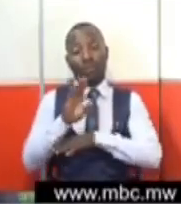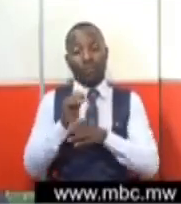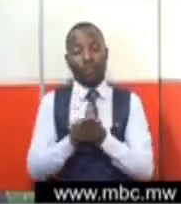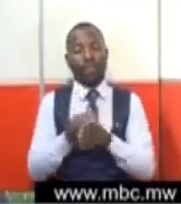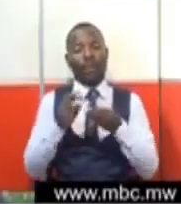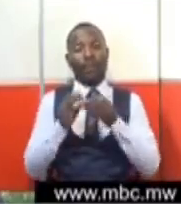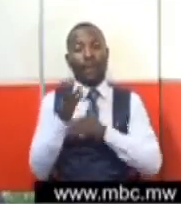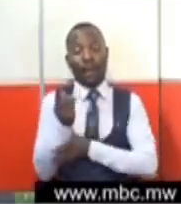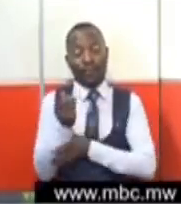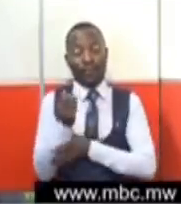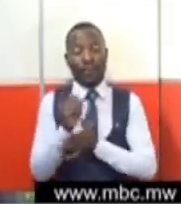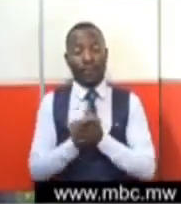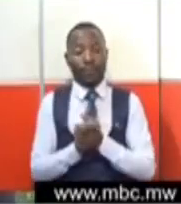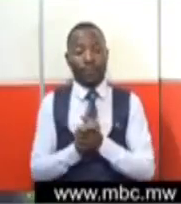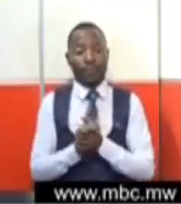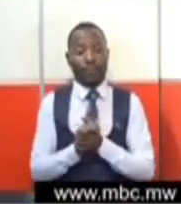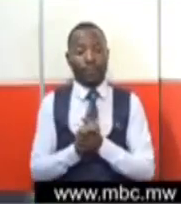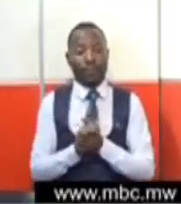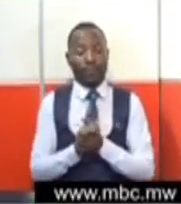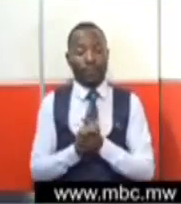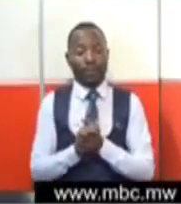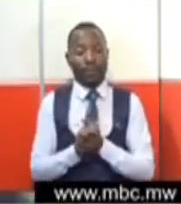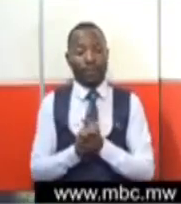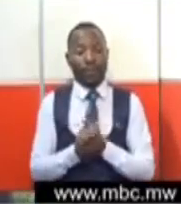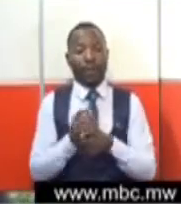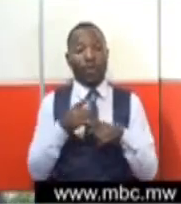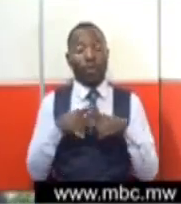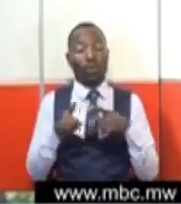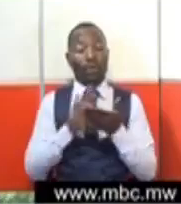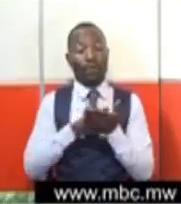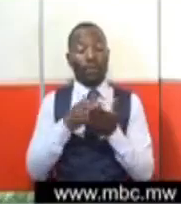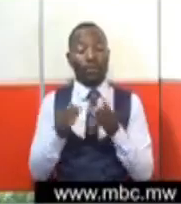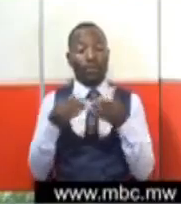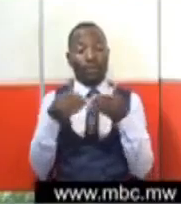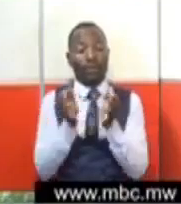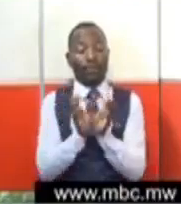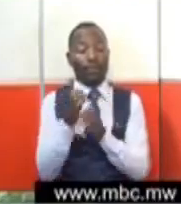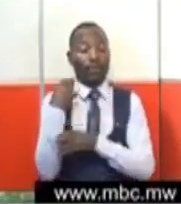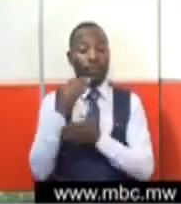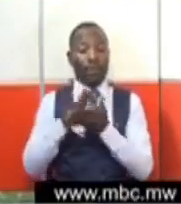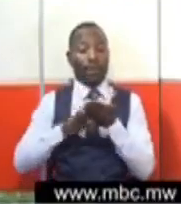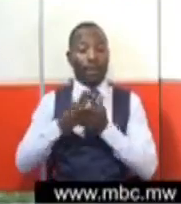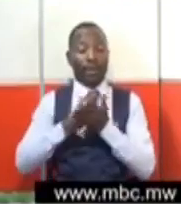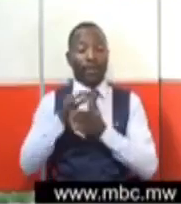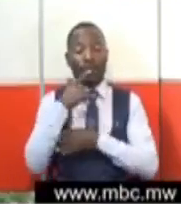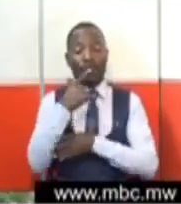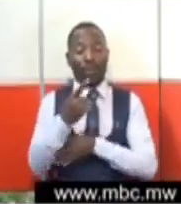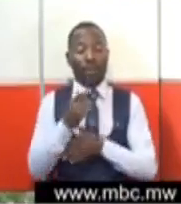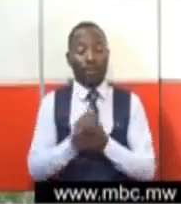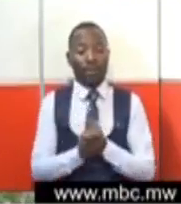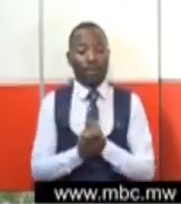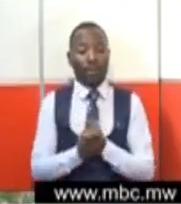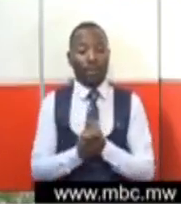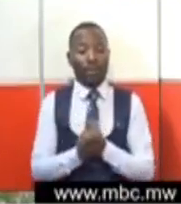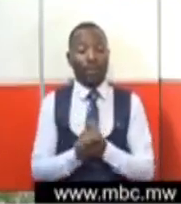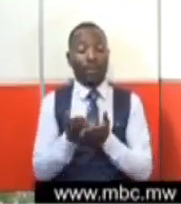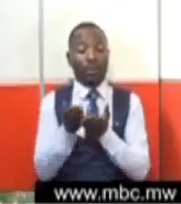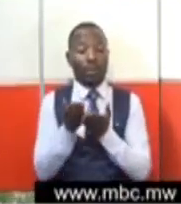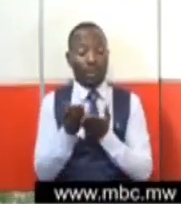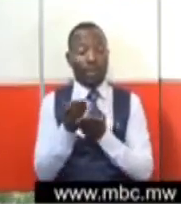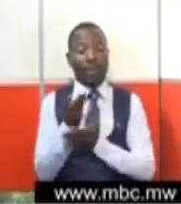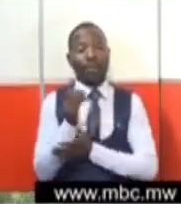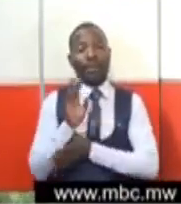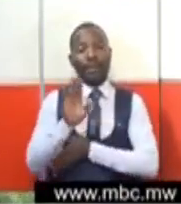make money, but that since they are commercial entities, the expectation of government as a shareholder to receive a